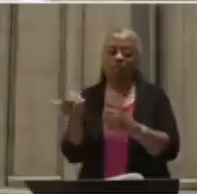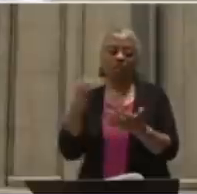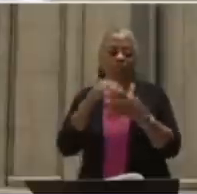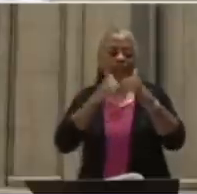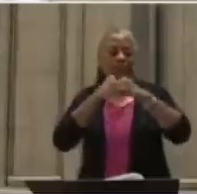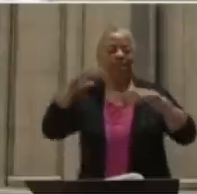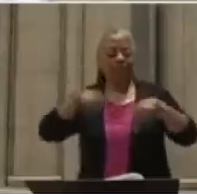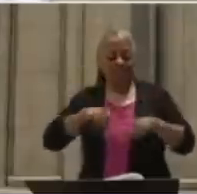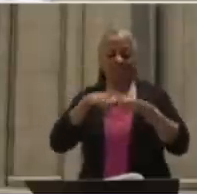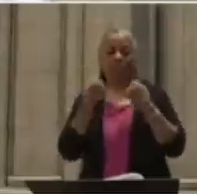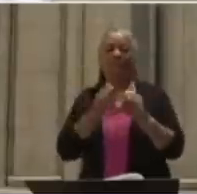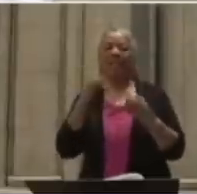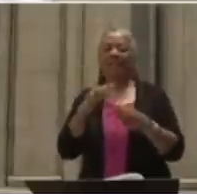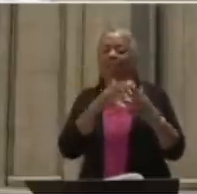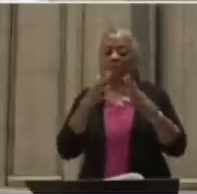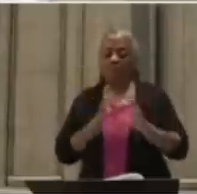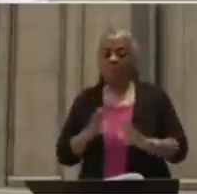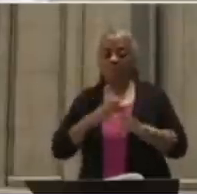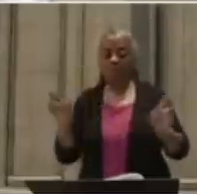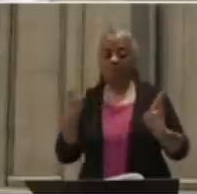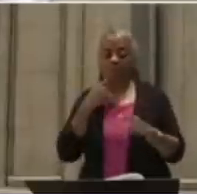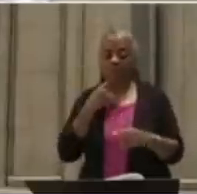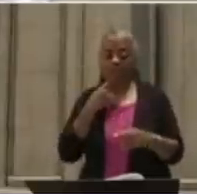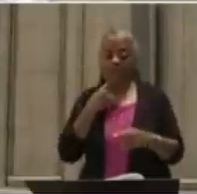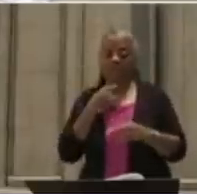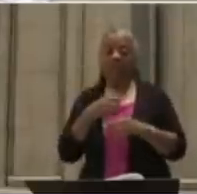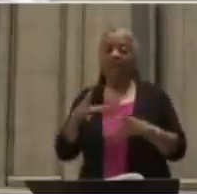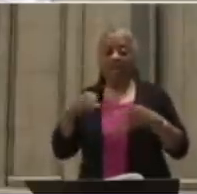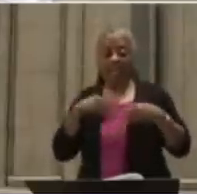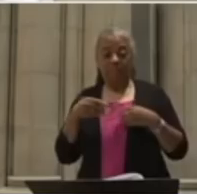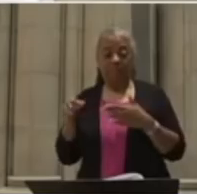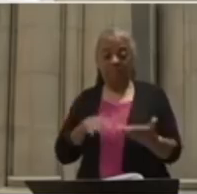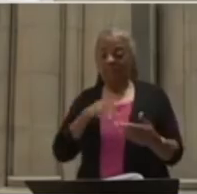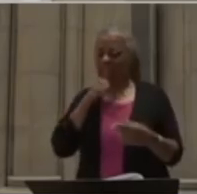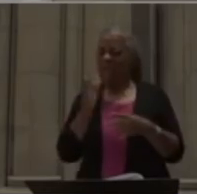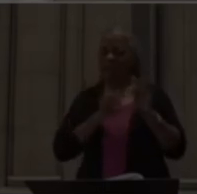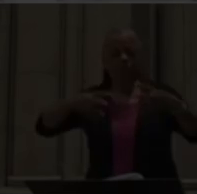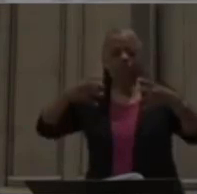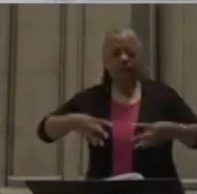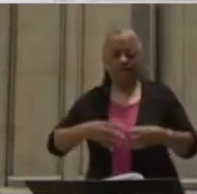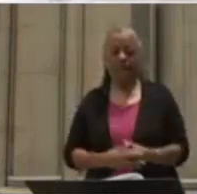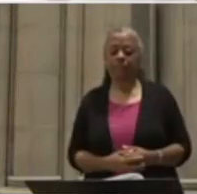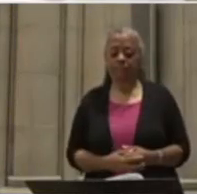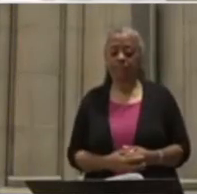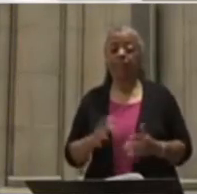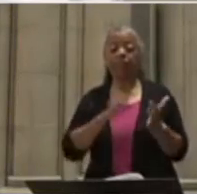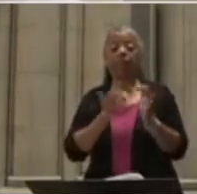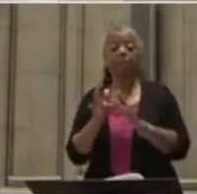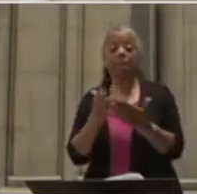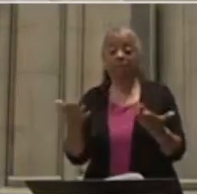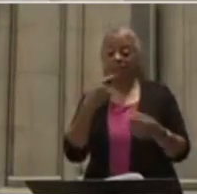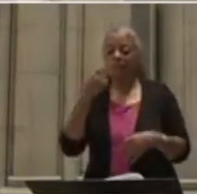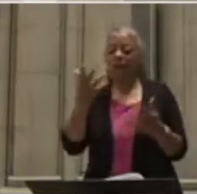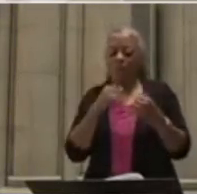reconstructing of this society. If America's ready to say, or accepting death is not an option anymore. The text says, I